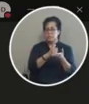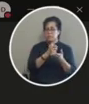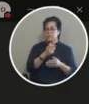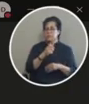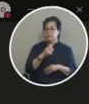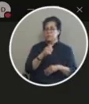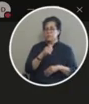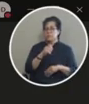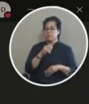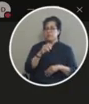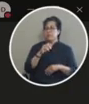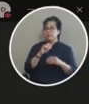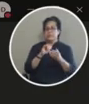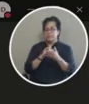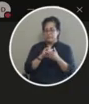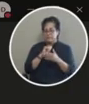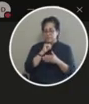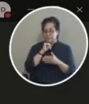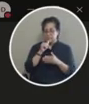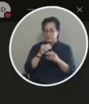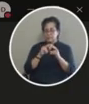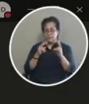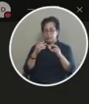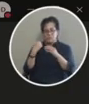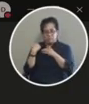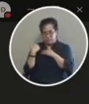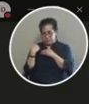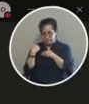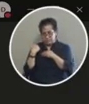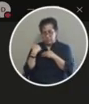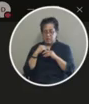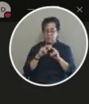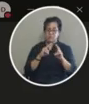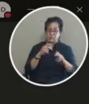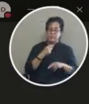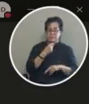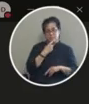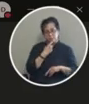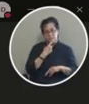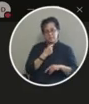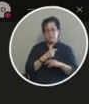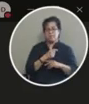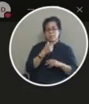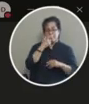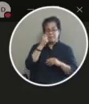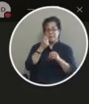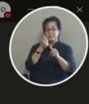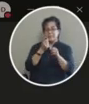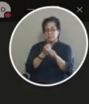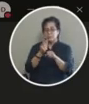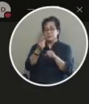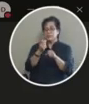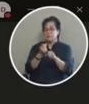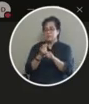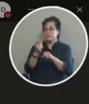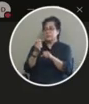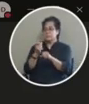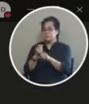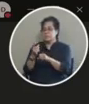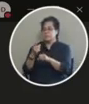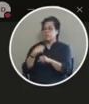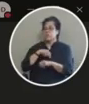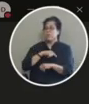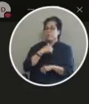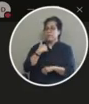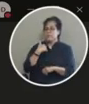shortfall. That is not very responsible, and I'm very disappointed because every single year we